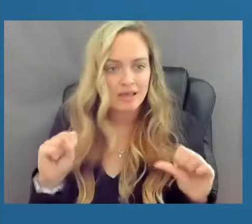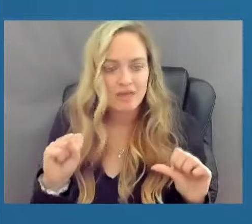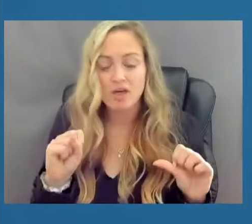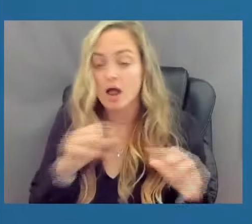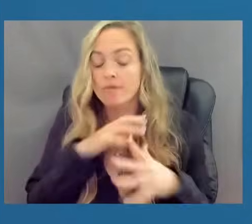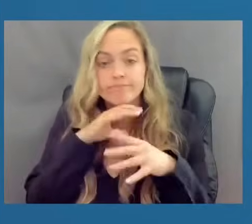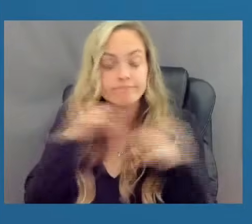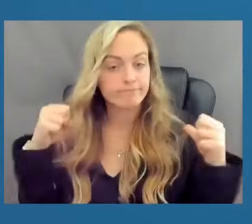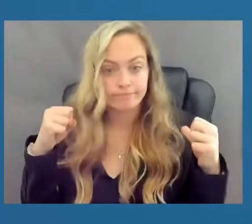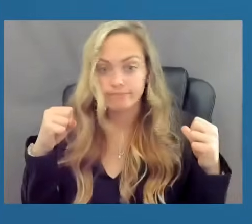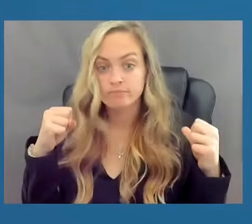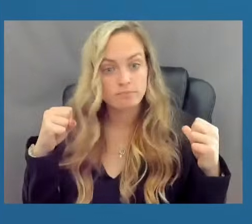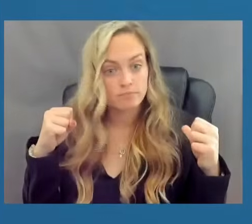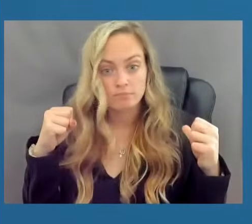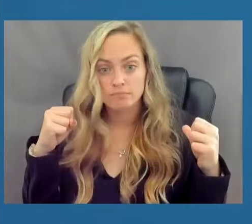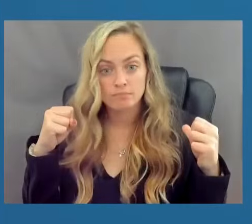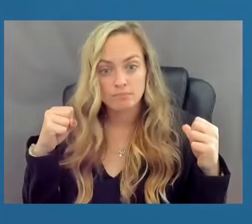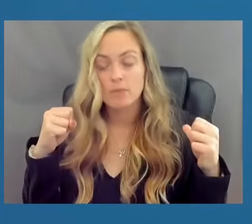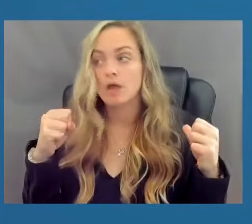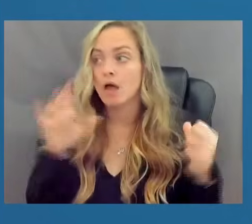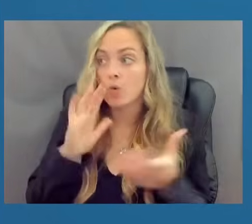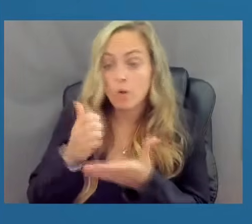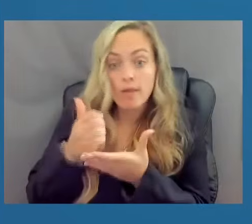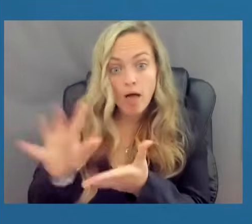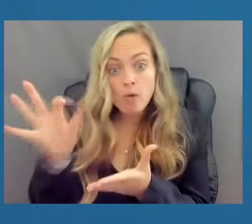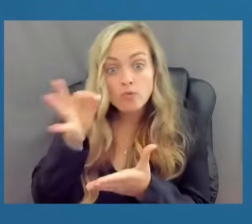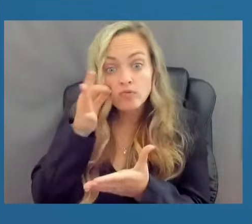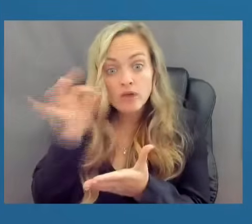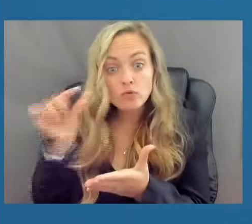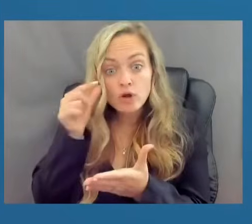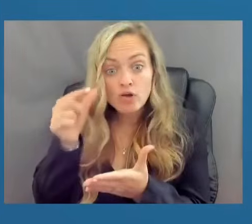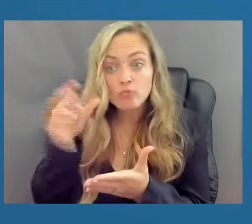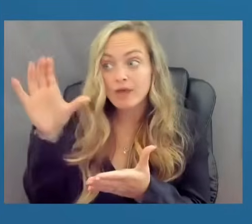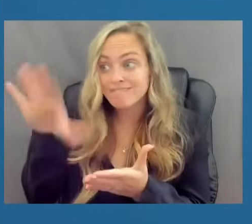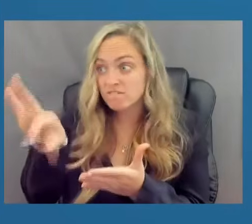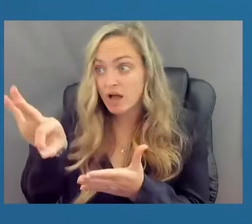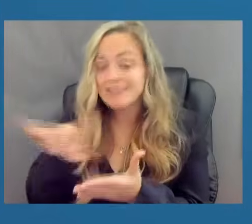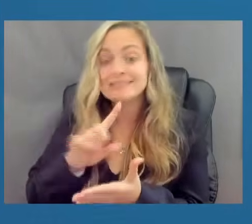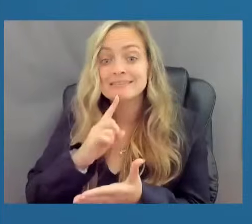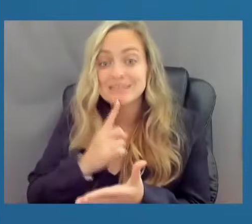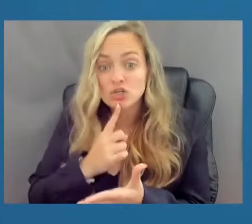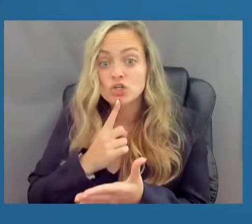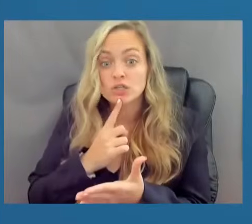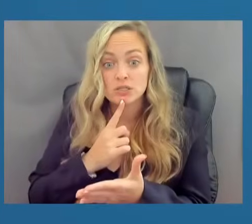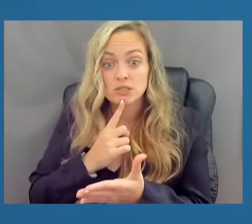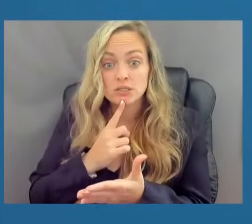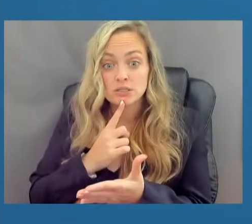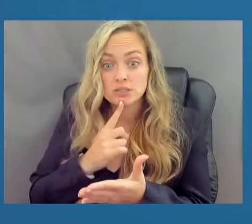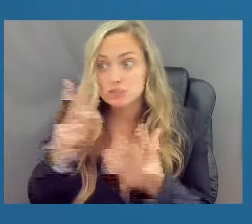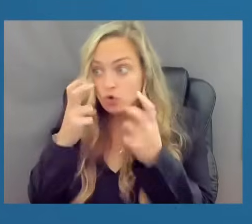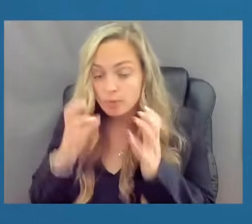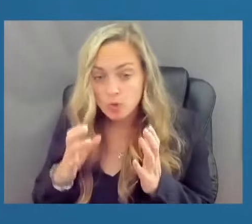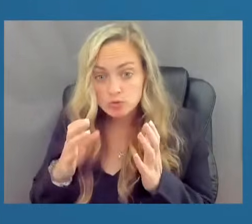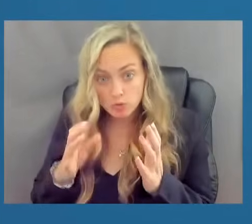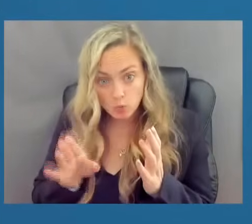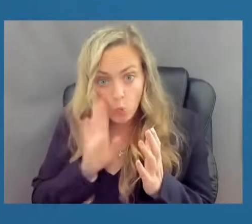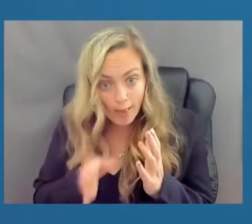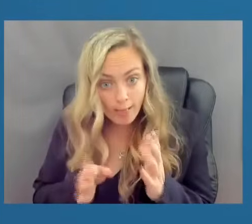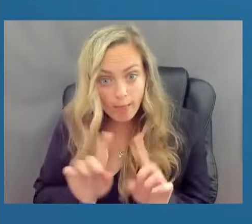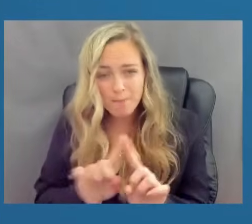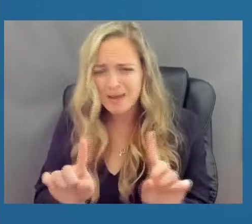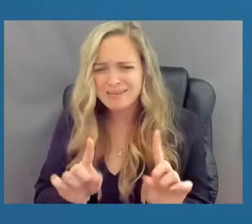it. I will help the federal government go after serious offenders. We have, and we will continue to do so. but